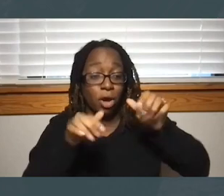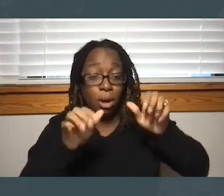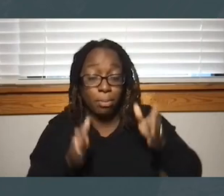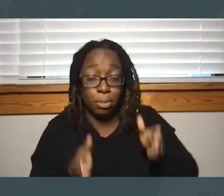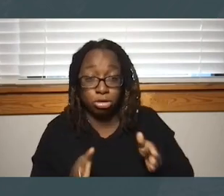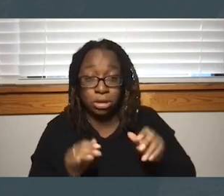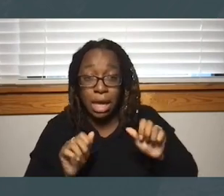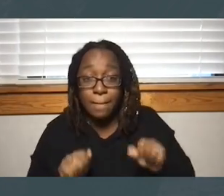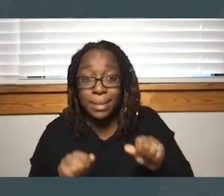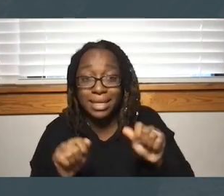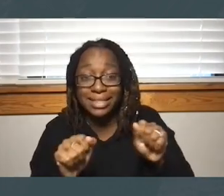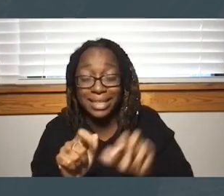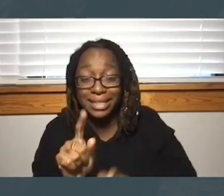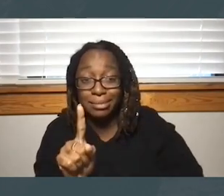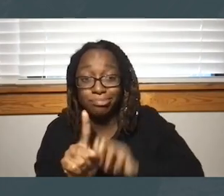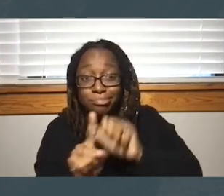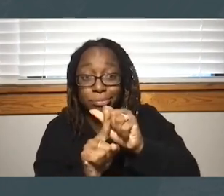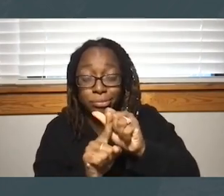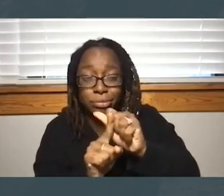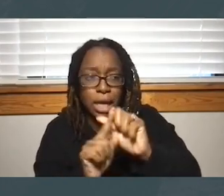death.